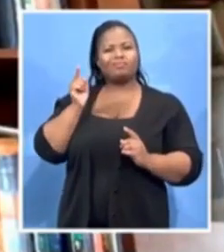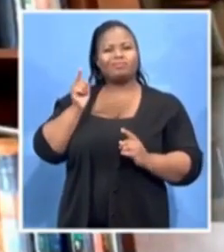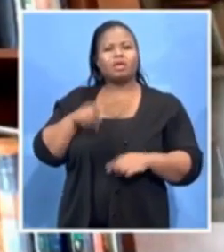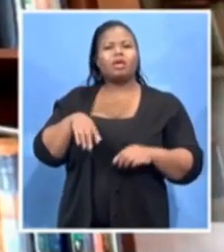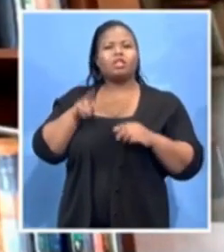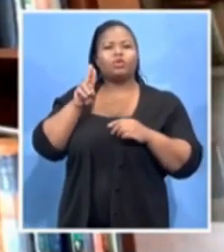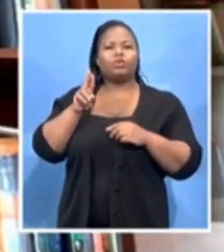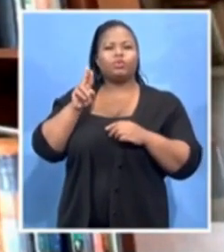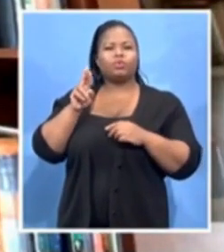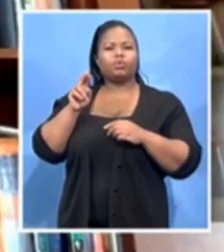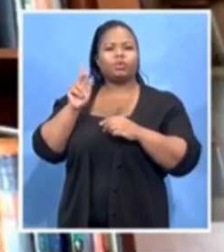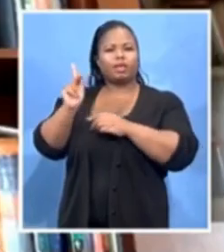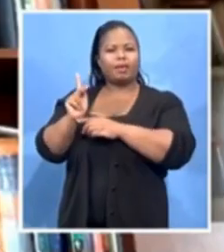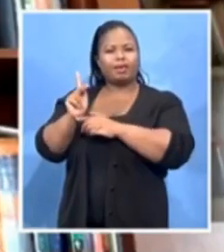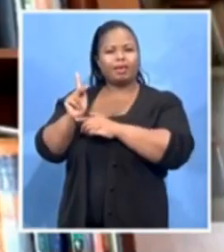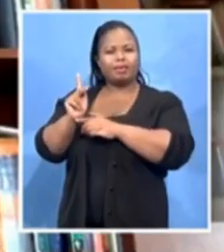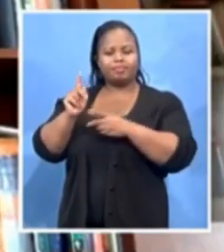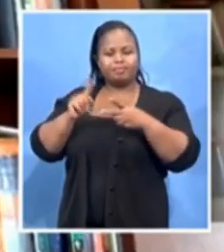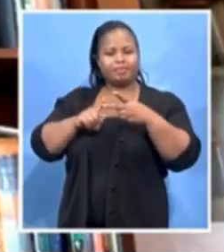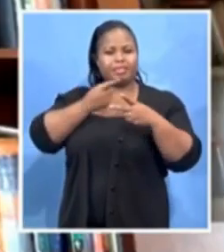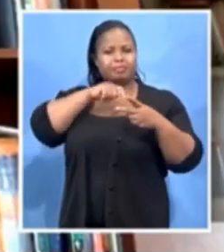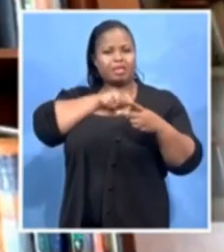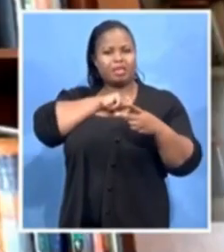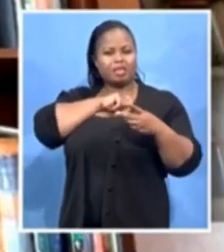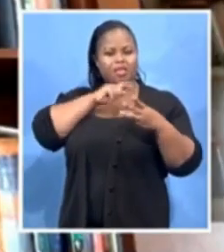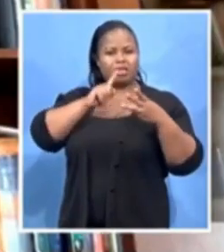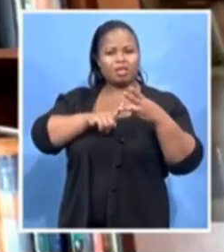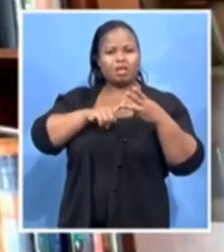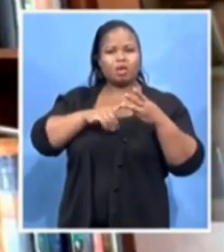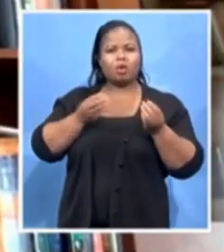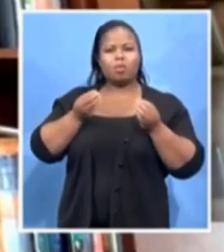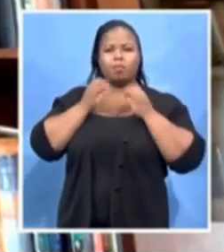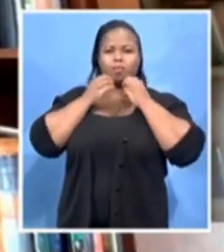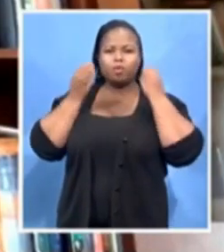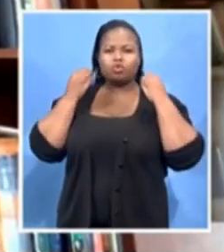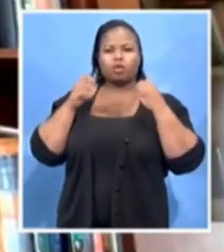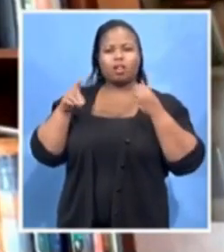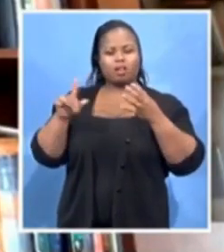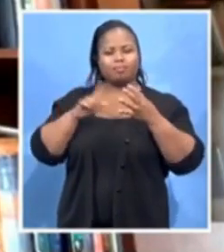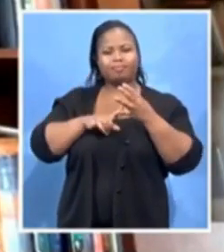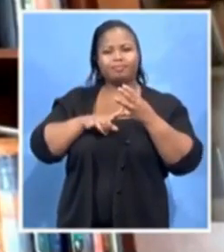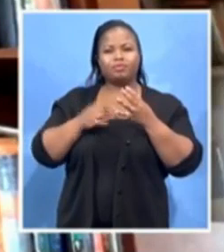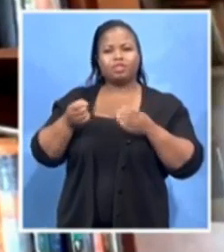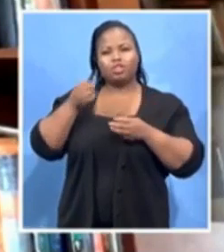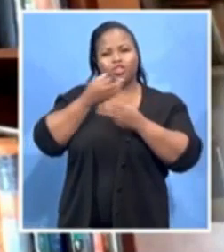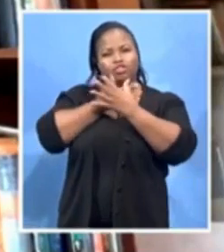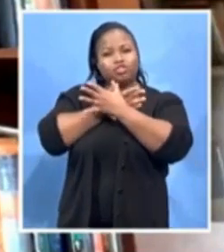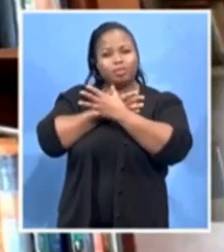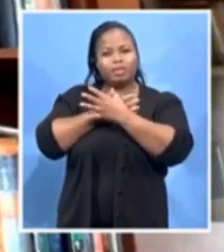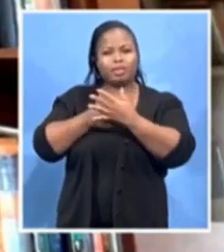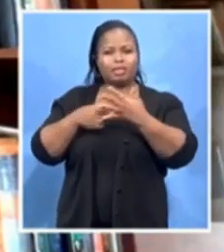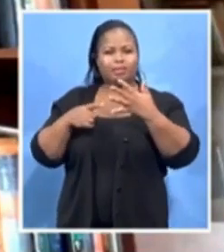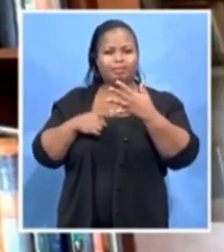Spain, Portugal, Germany, and of course, the Belgians, through